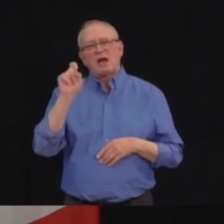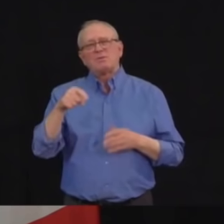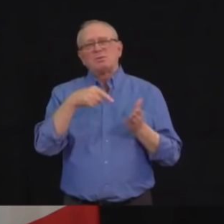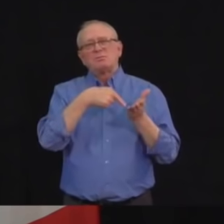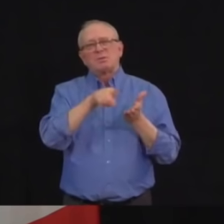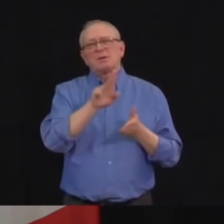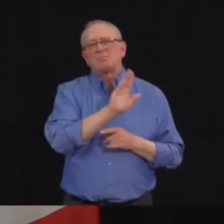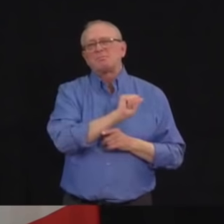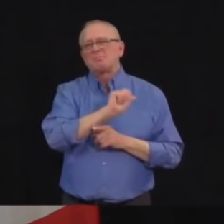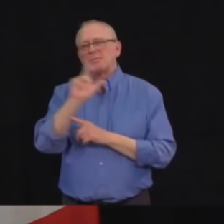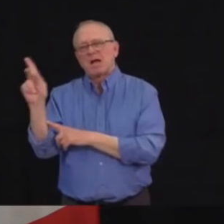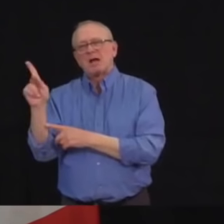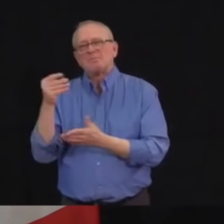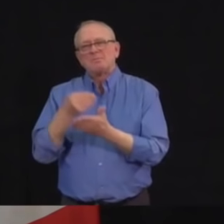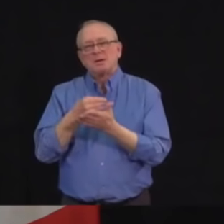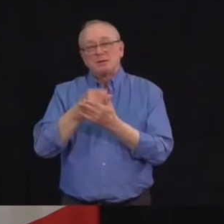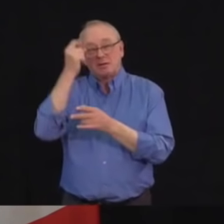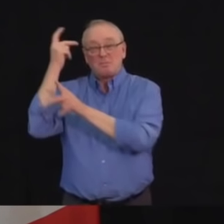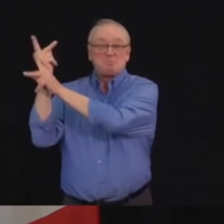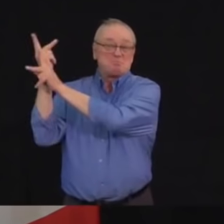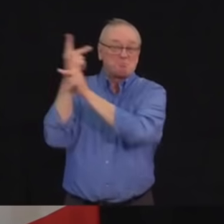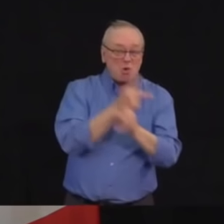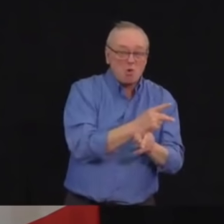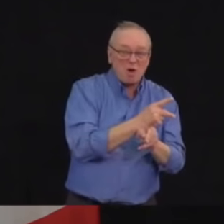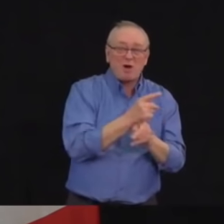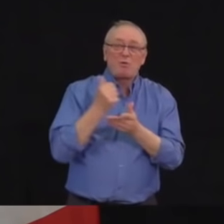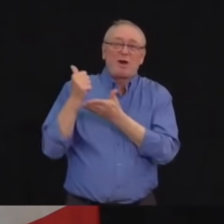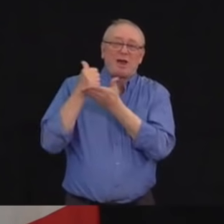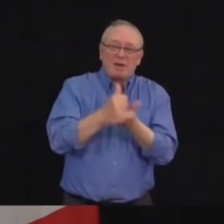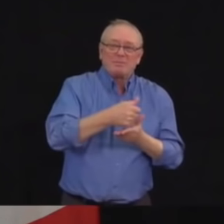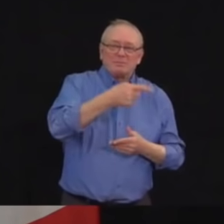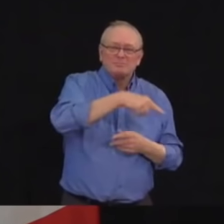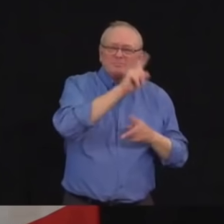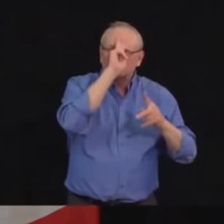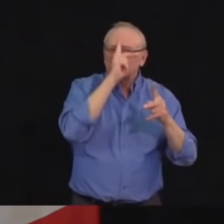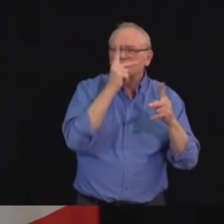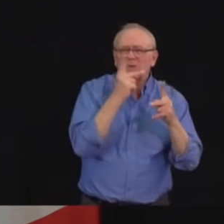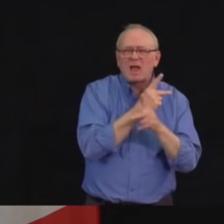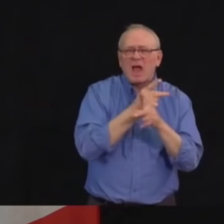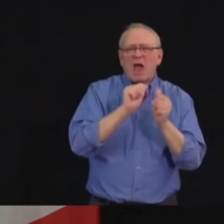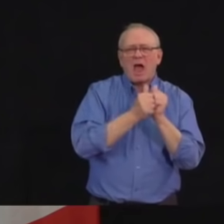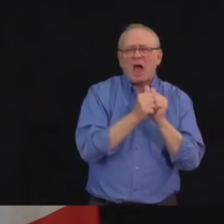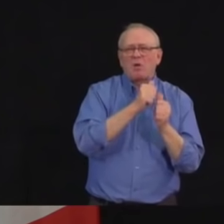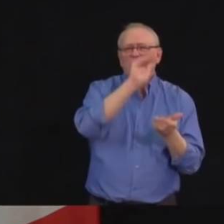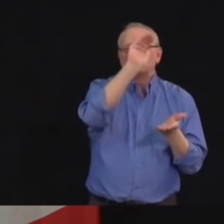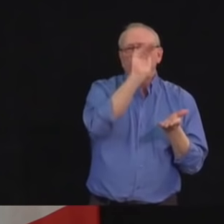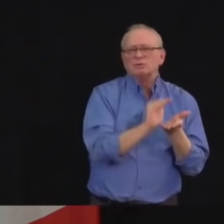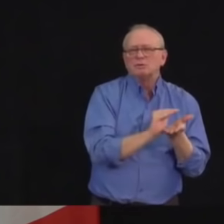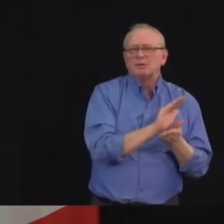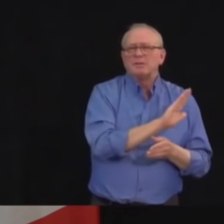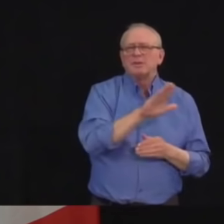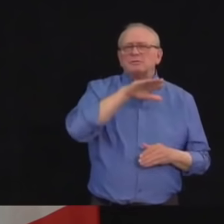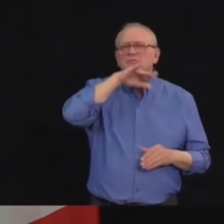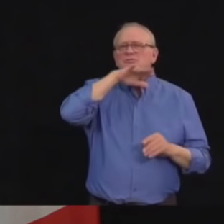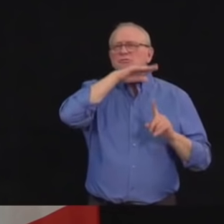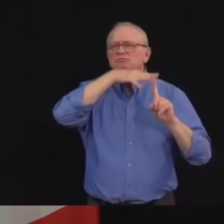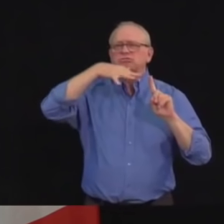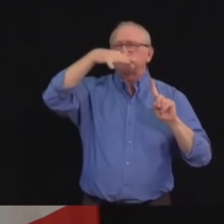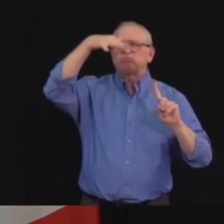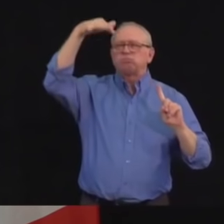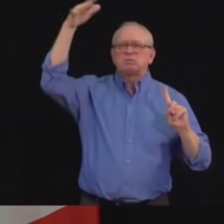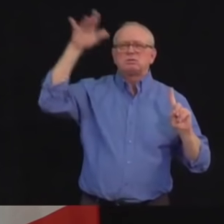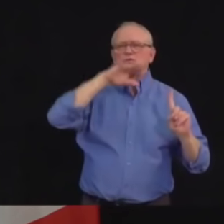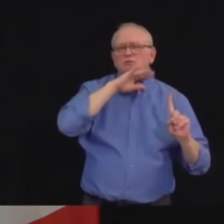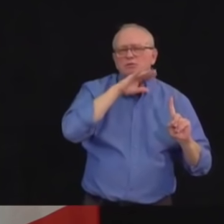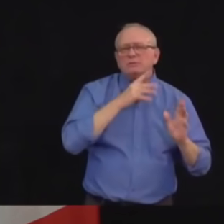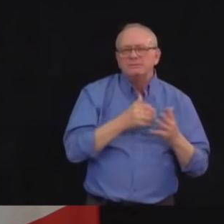greenhouse gas emissions. And Minister Nixon can provide further details, but he's been working very closely with his federal counterpart on a package of